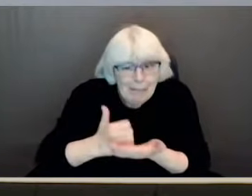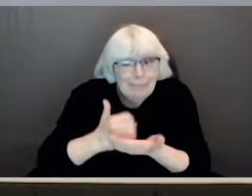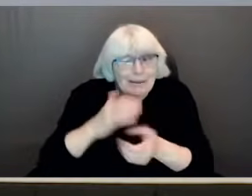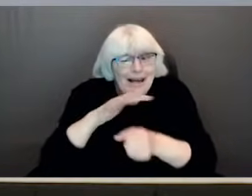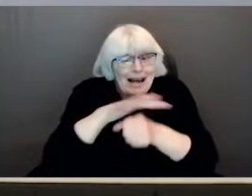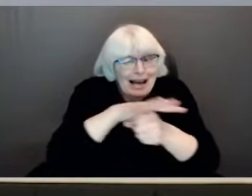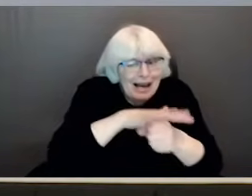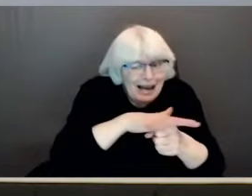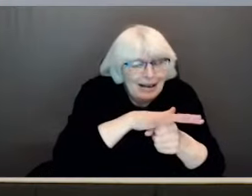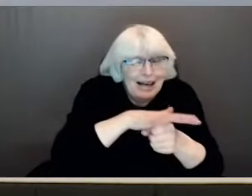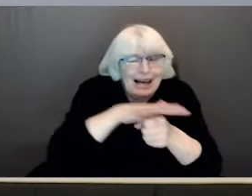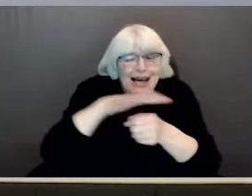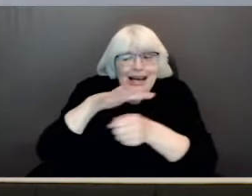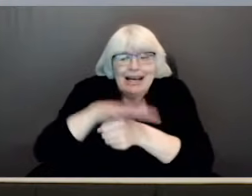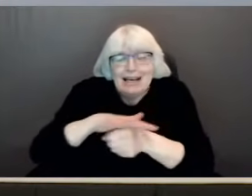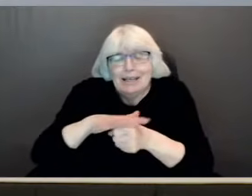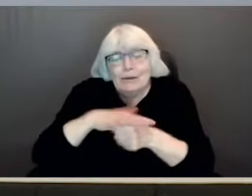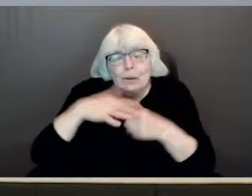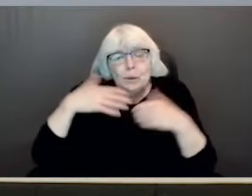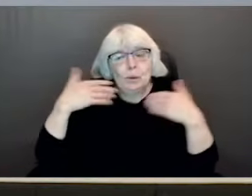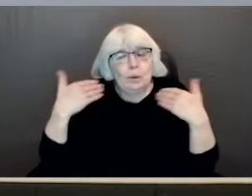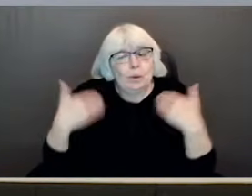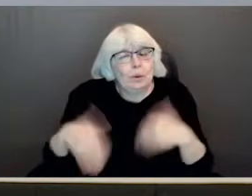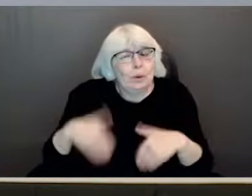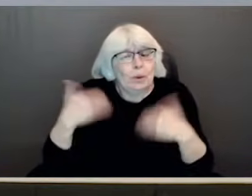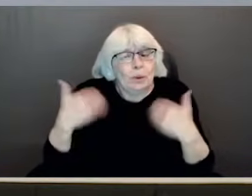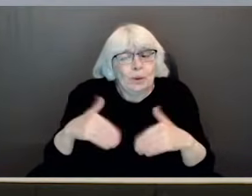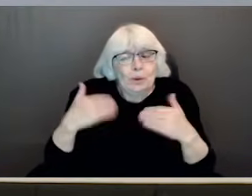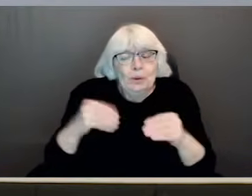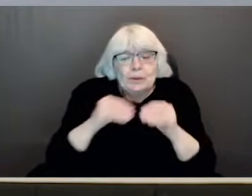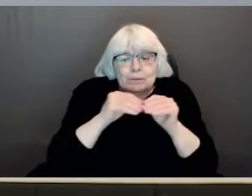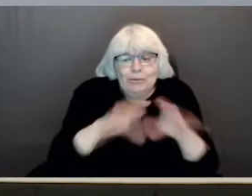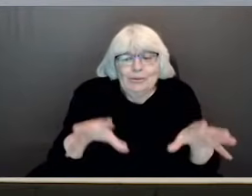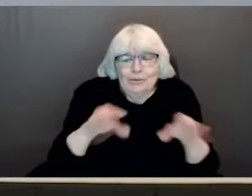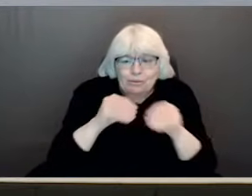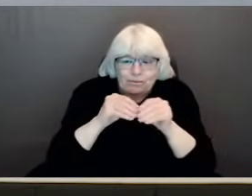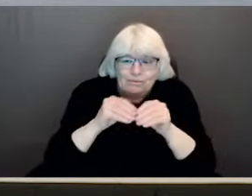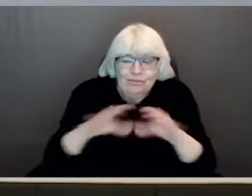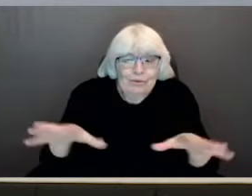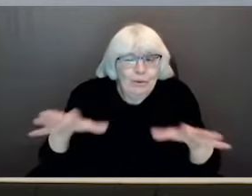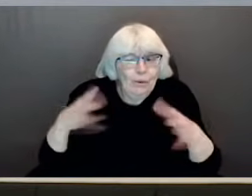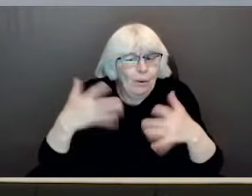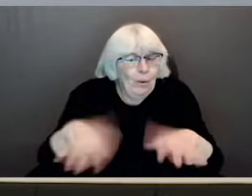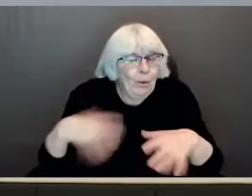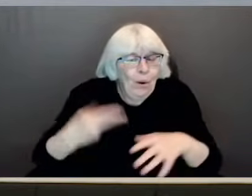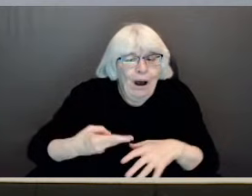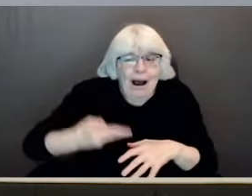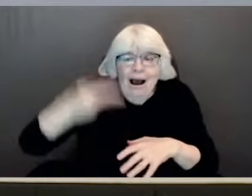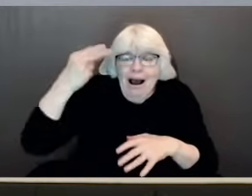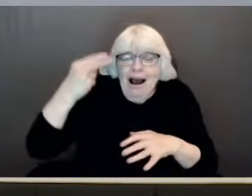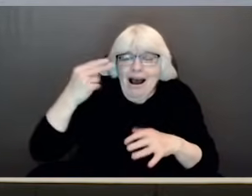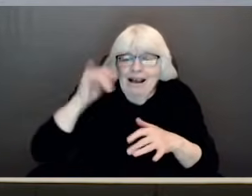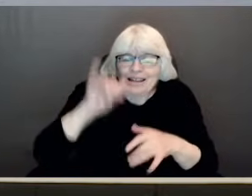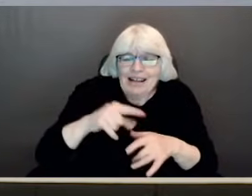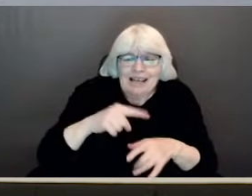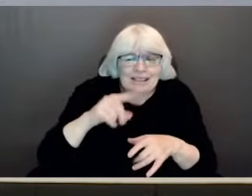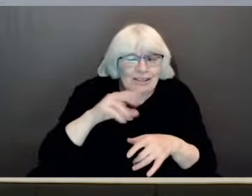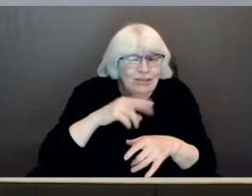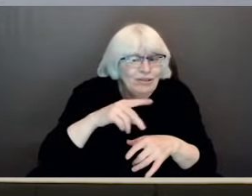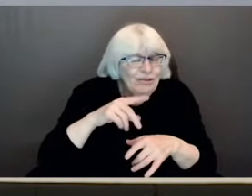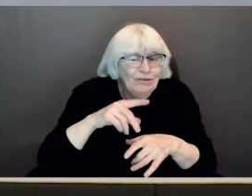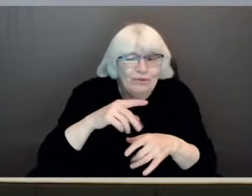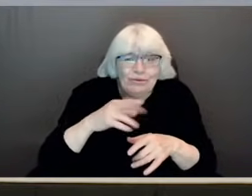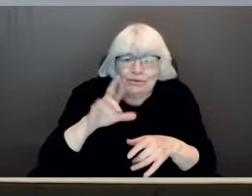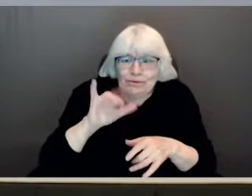in sort of higher risk areas. And I think so there should be some, consideration of